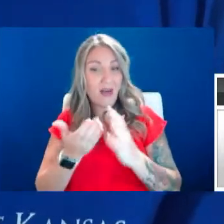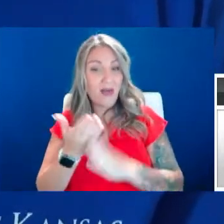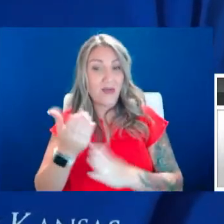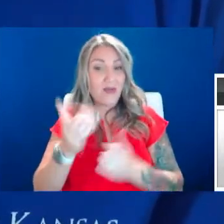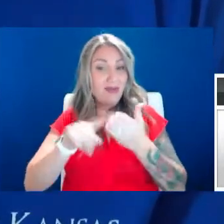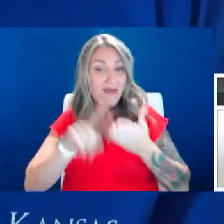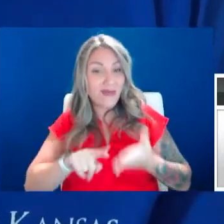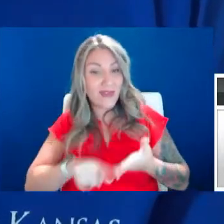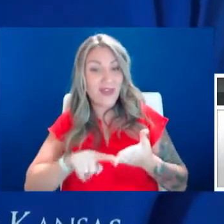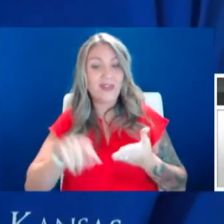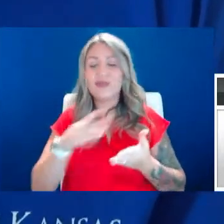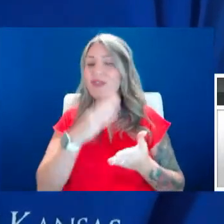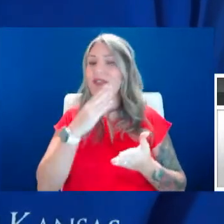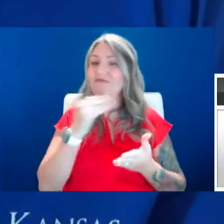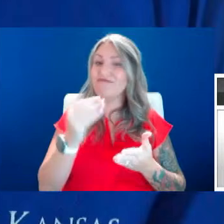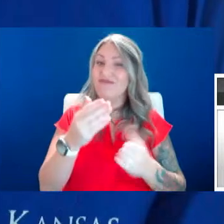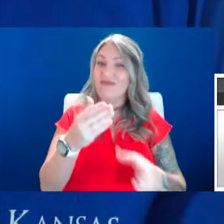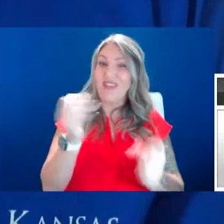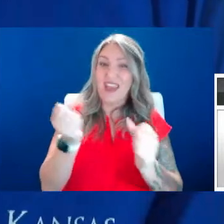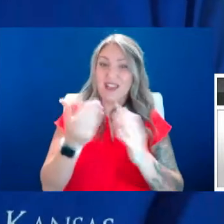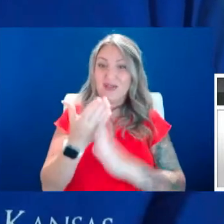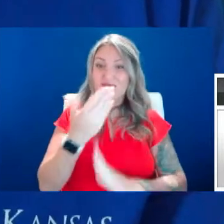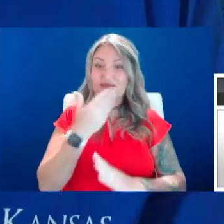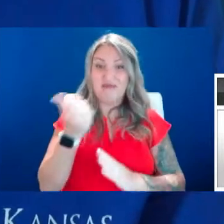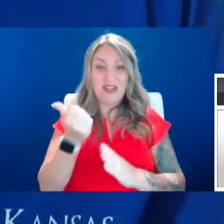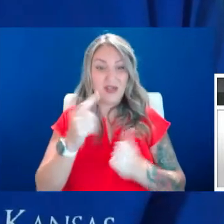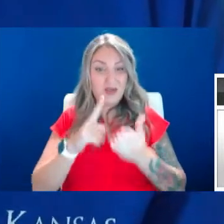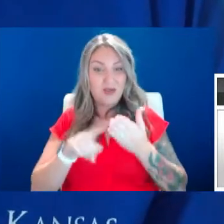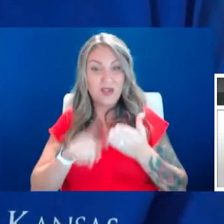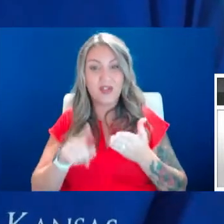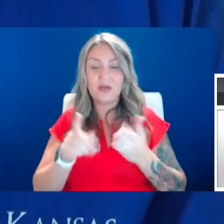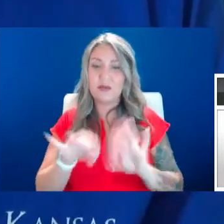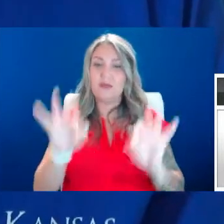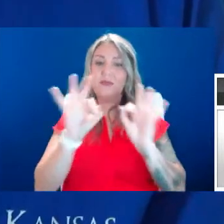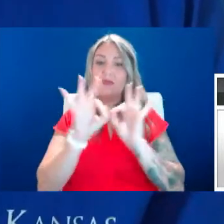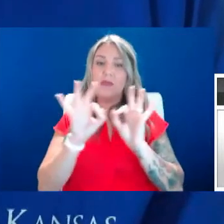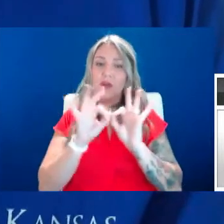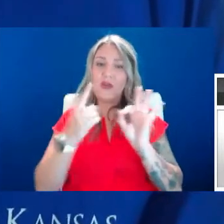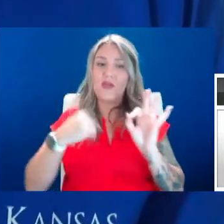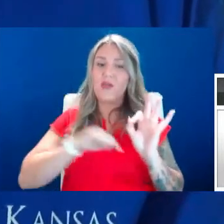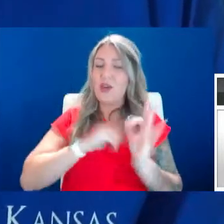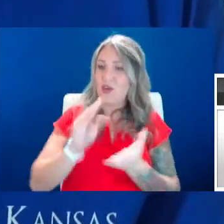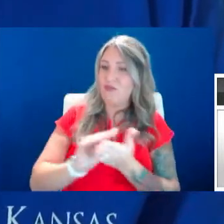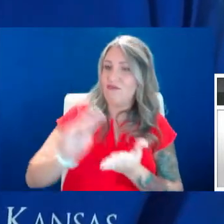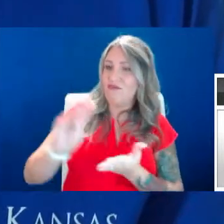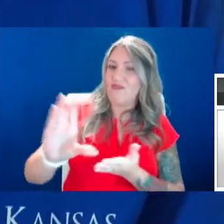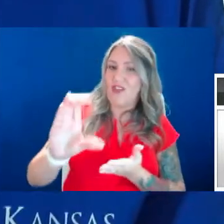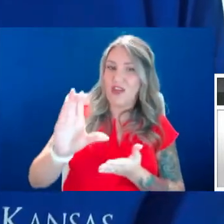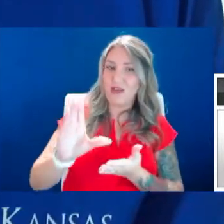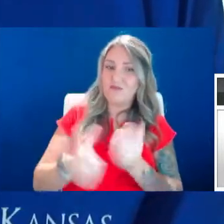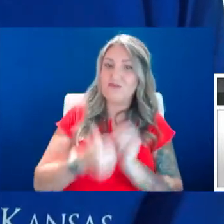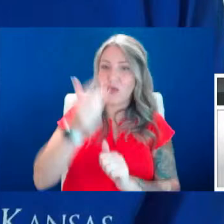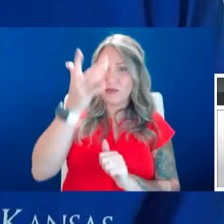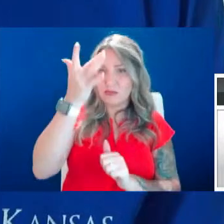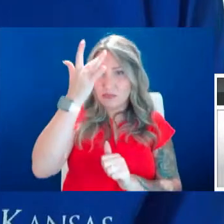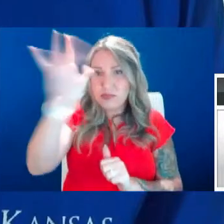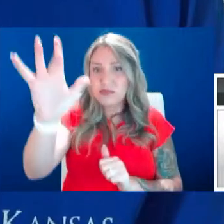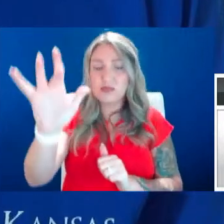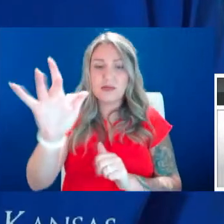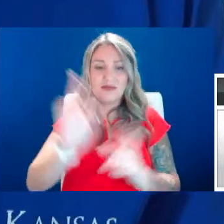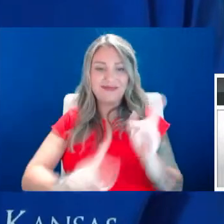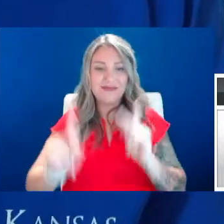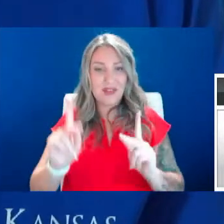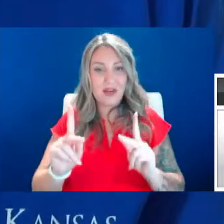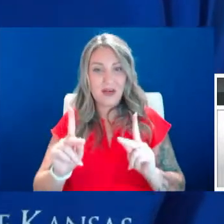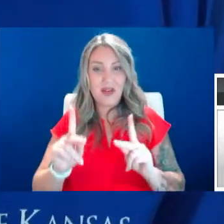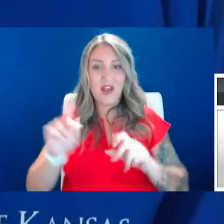best research. So it matters to us that we are funding the most brilliant minds in the country. All right, our writers are just a few minutes